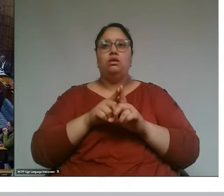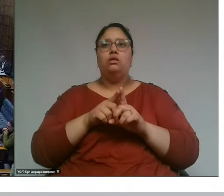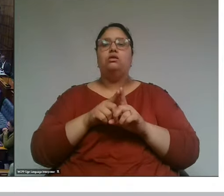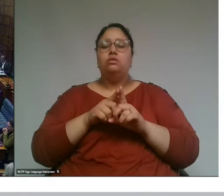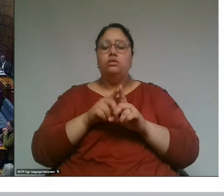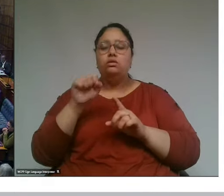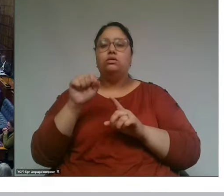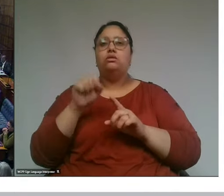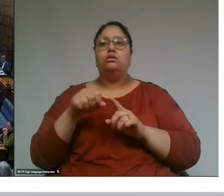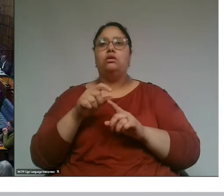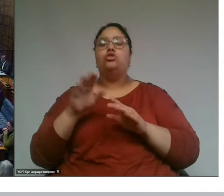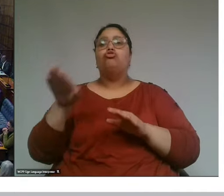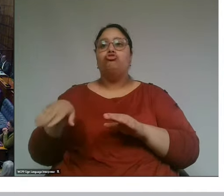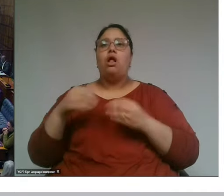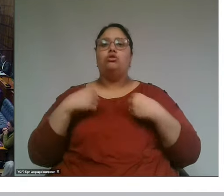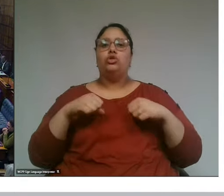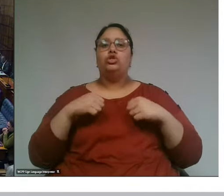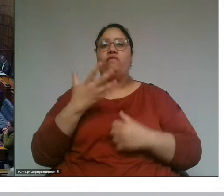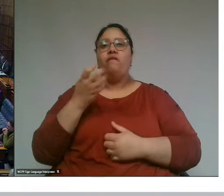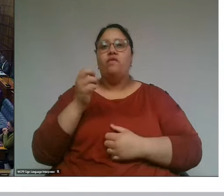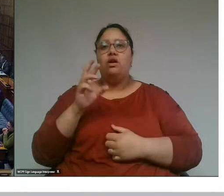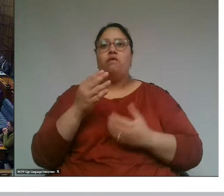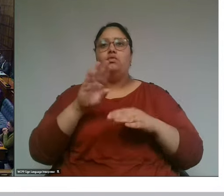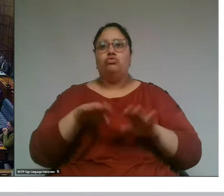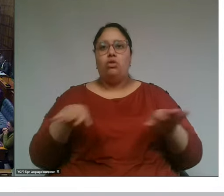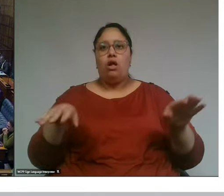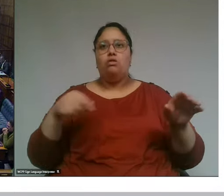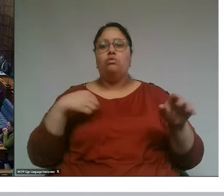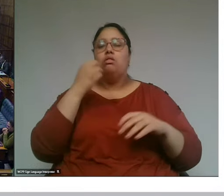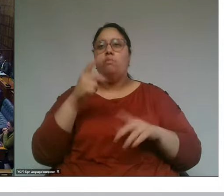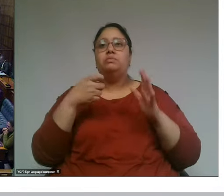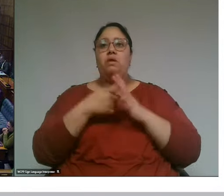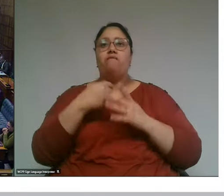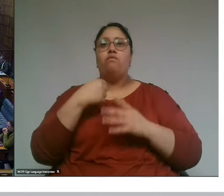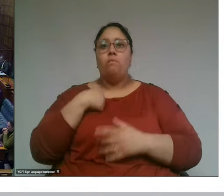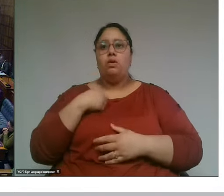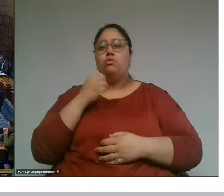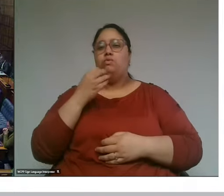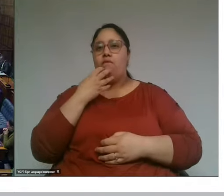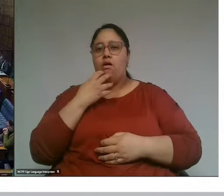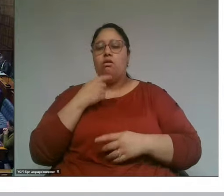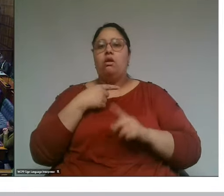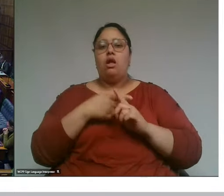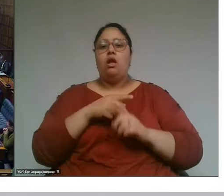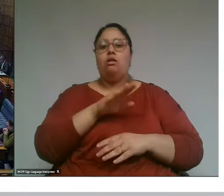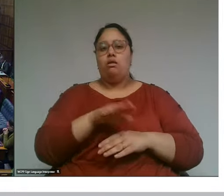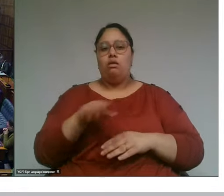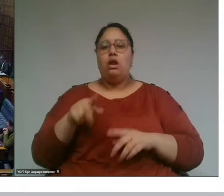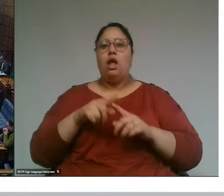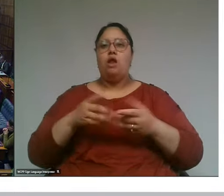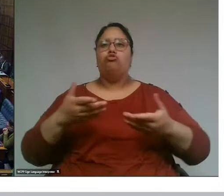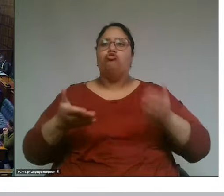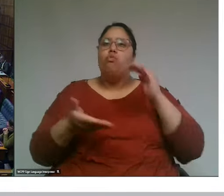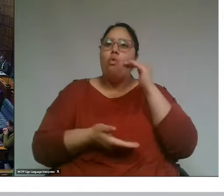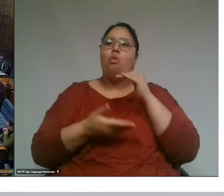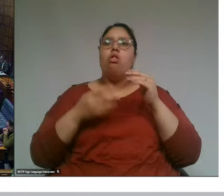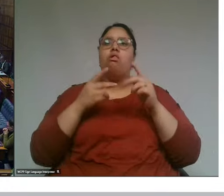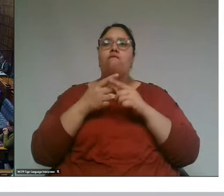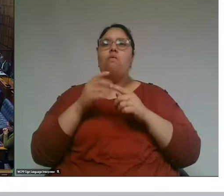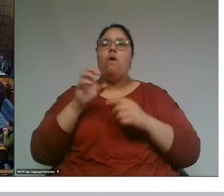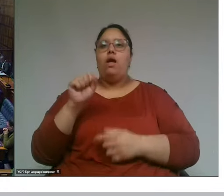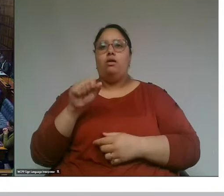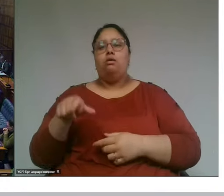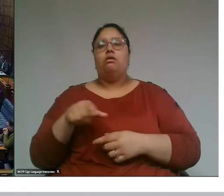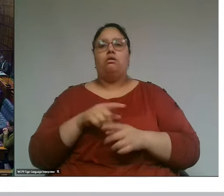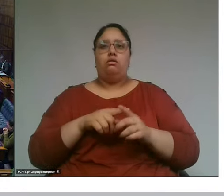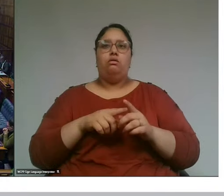optimization so that's really the direction we are going we are now at the point where we are developing the draft stro do and by the end of